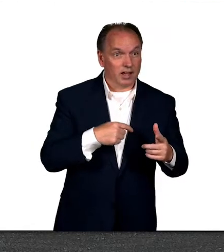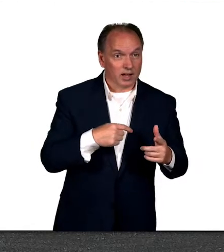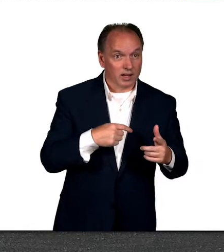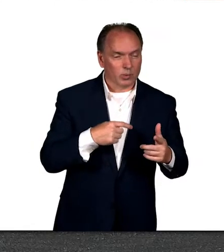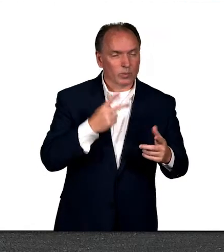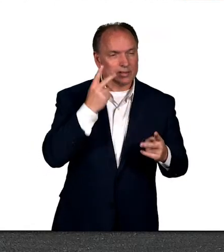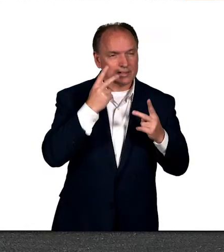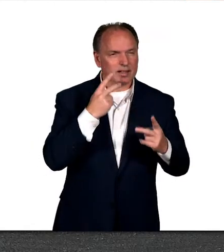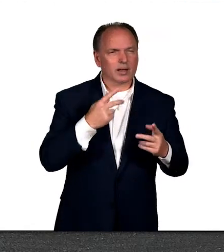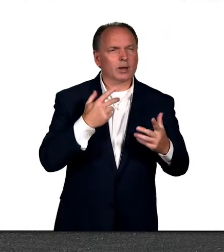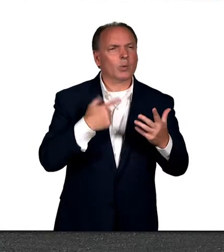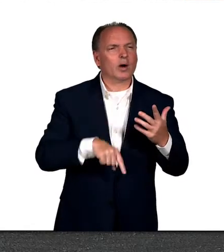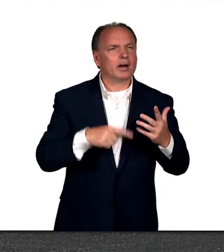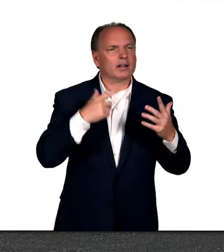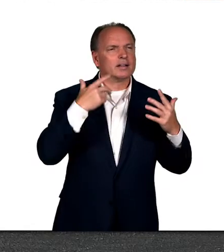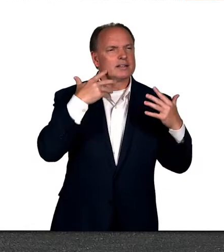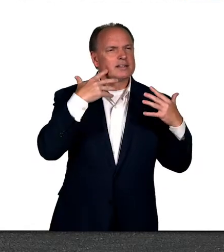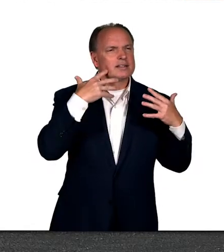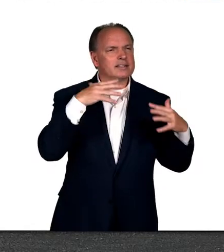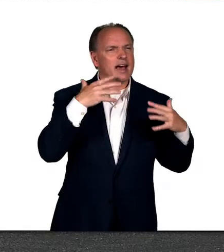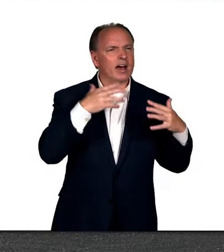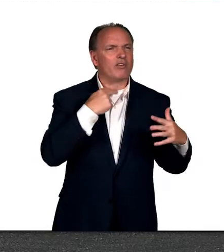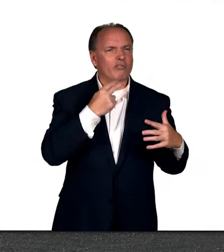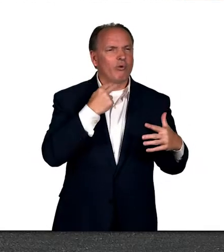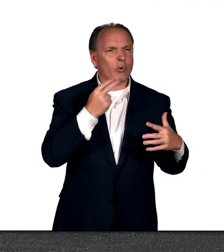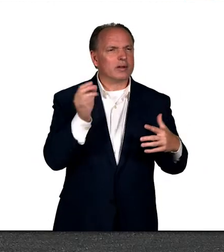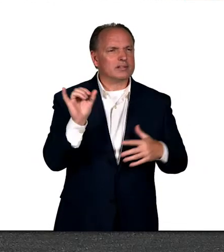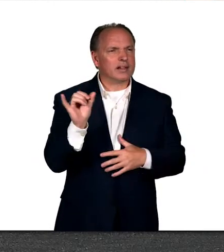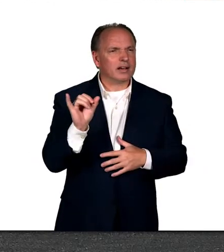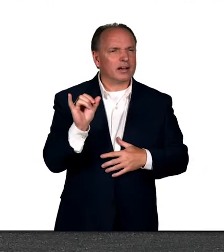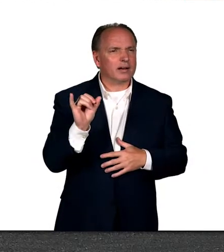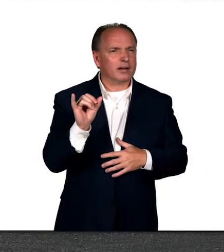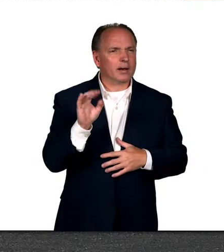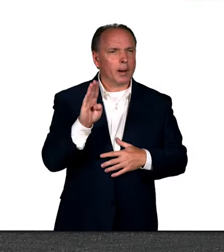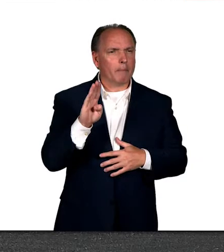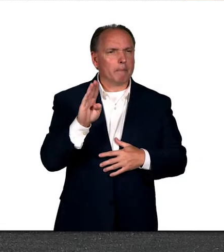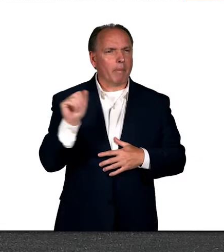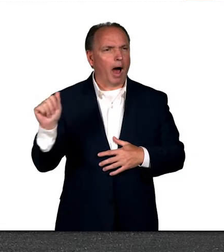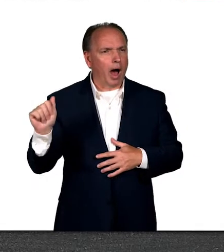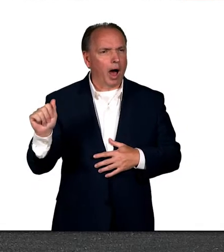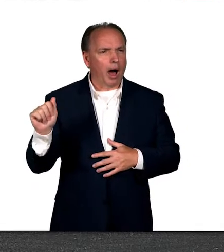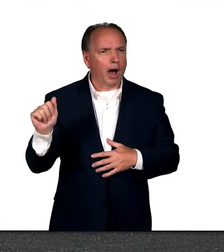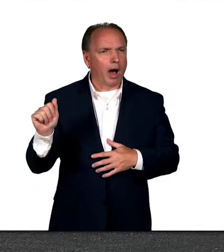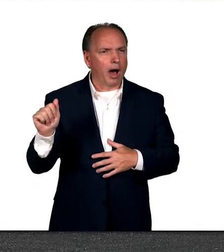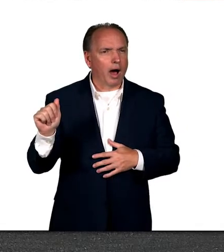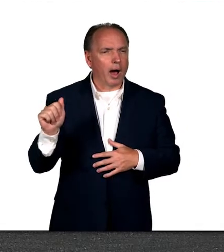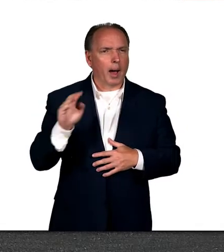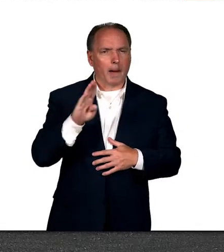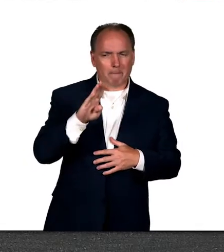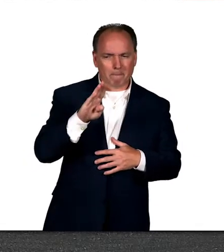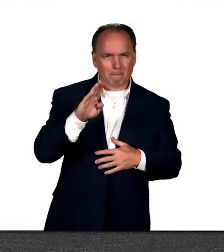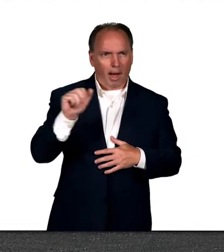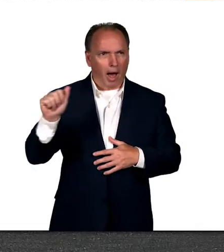to see what it sounds like. Let's see what. Ba-da-da-da.